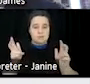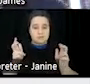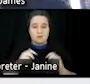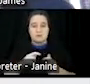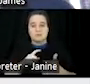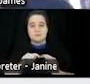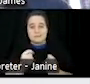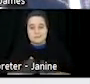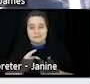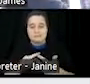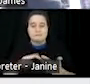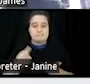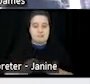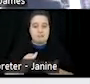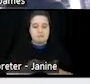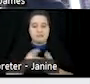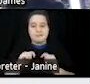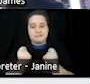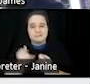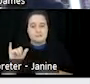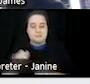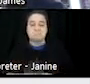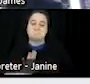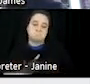So yeah, pretty fun.